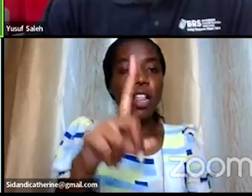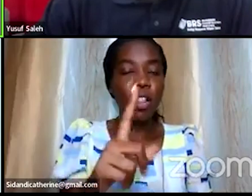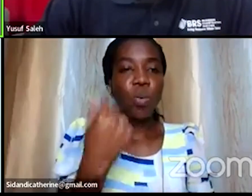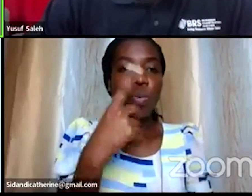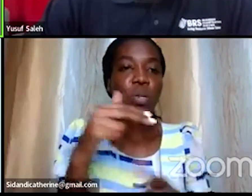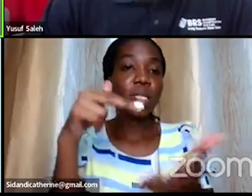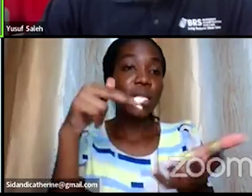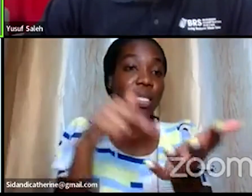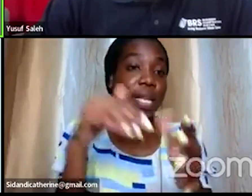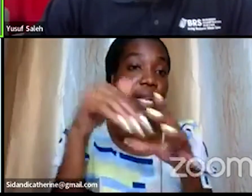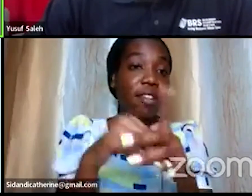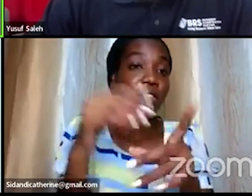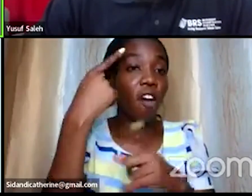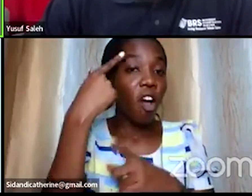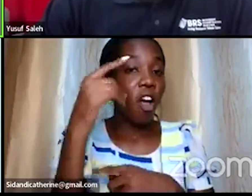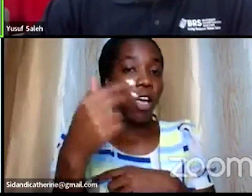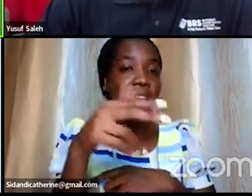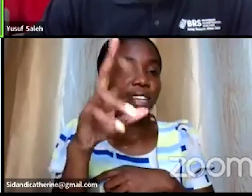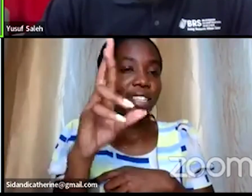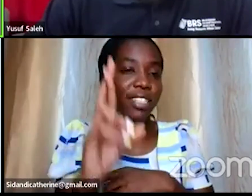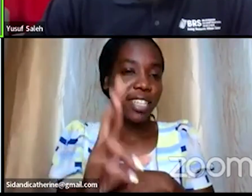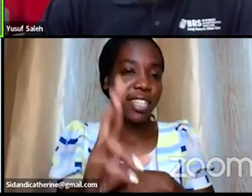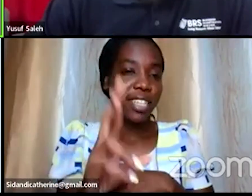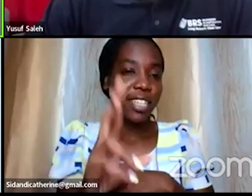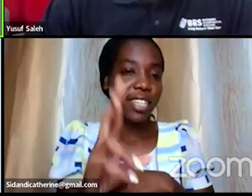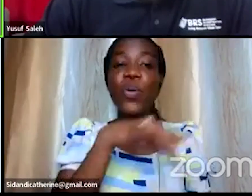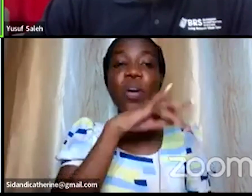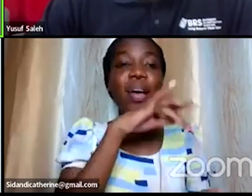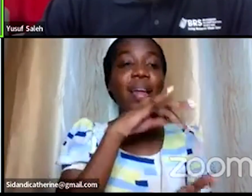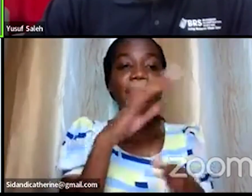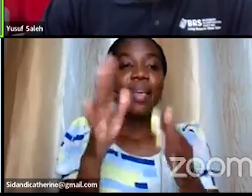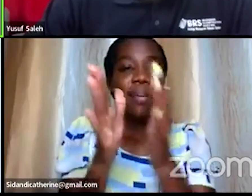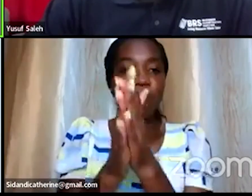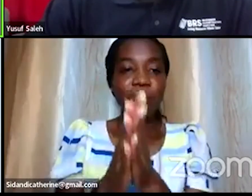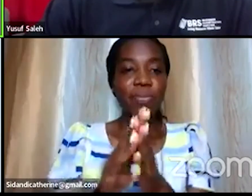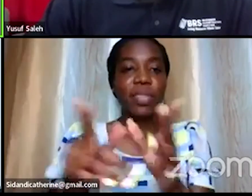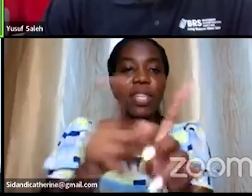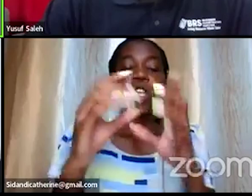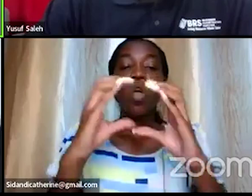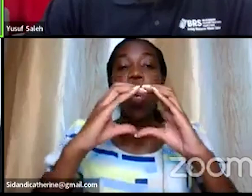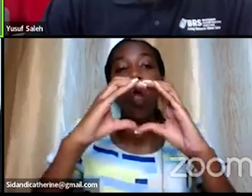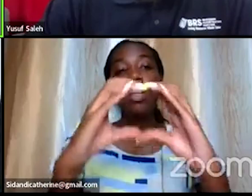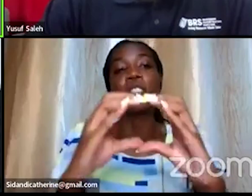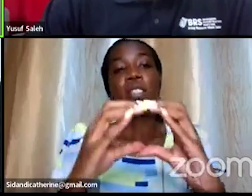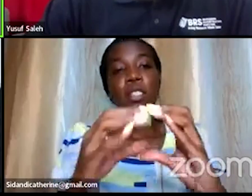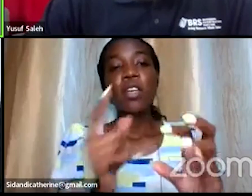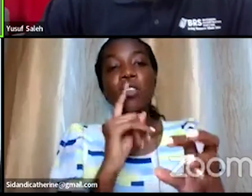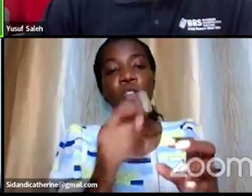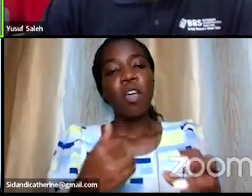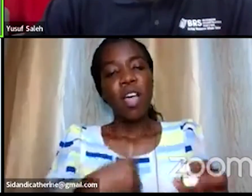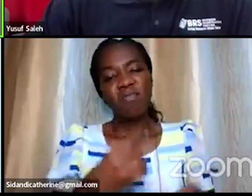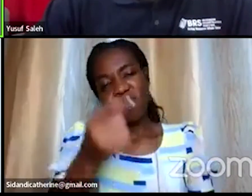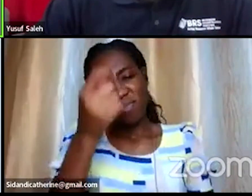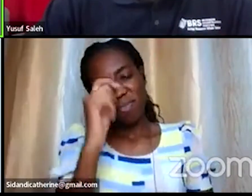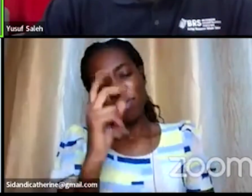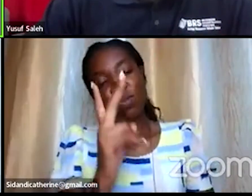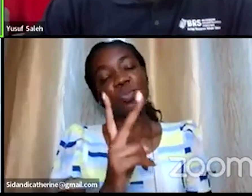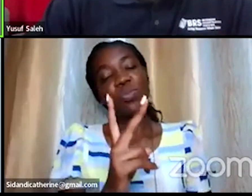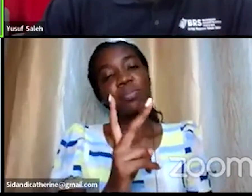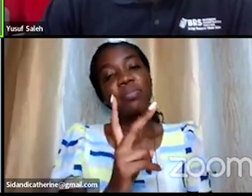for the HRs in Uganda. And of course, he's also a coach. So he's wearing both caps tonight.